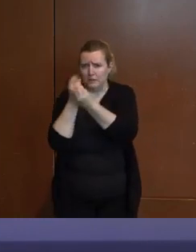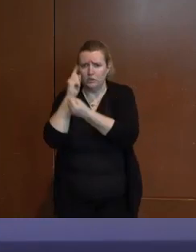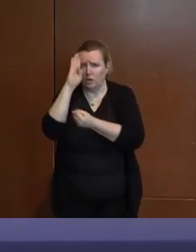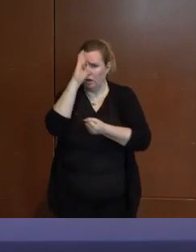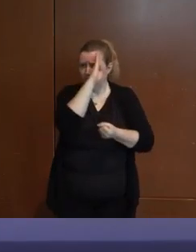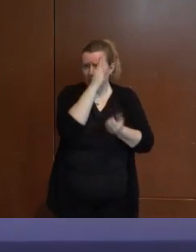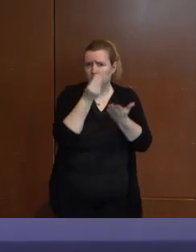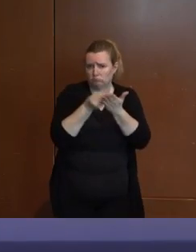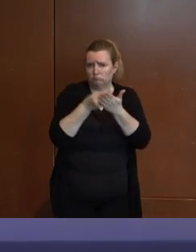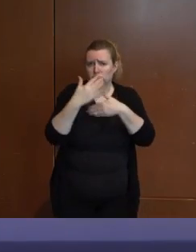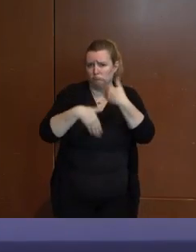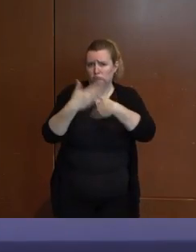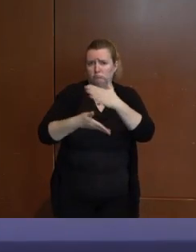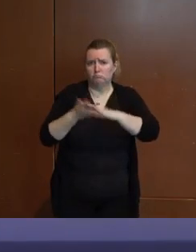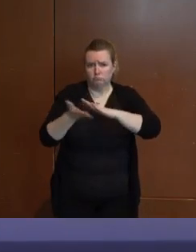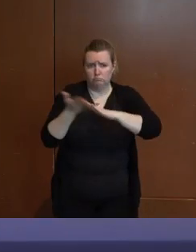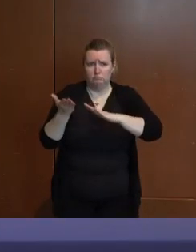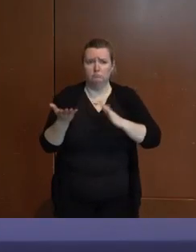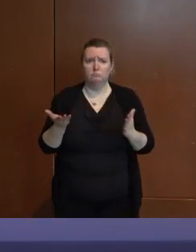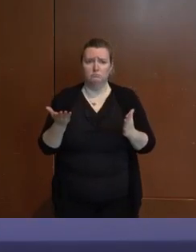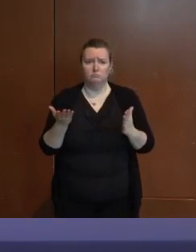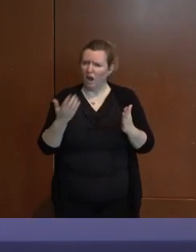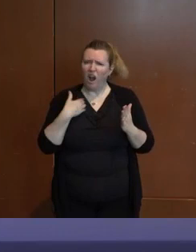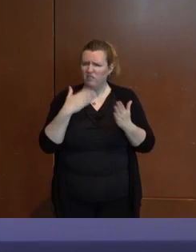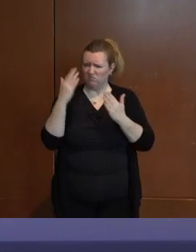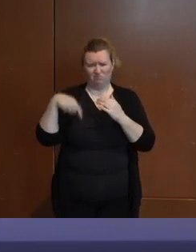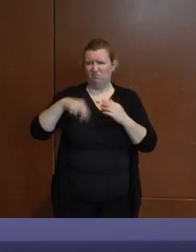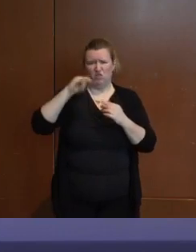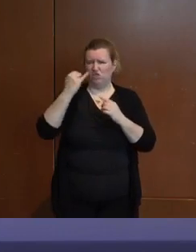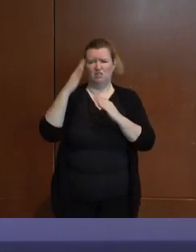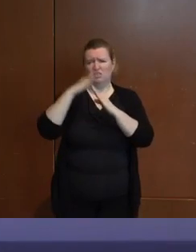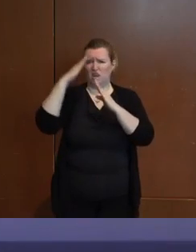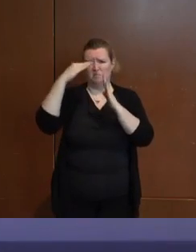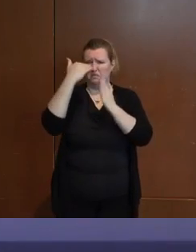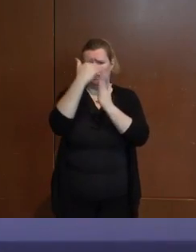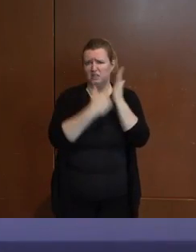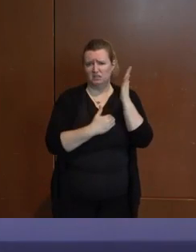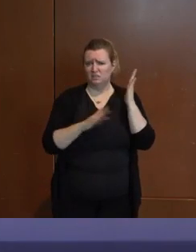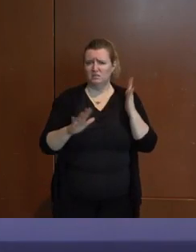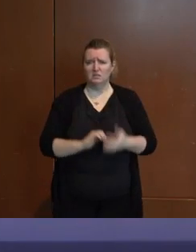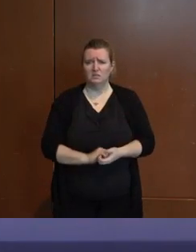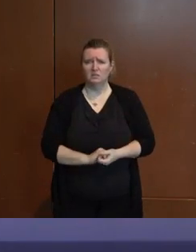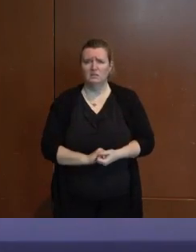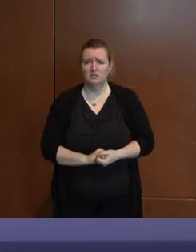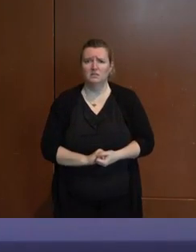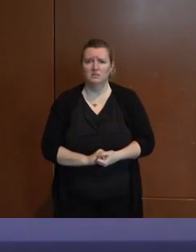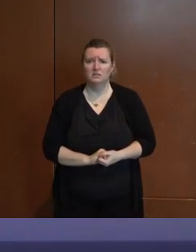at the top of the list. According to Mahen, thank you, and Ed, thanks for passing it along. We have, as of now,